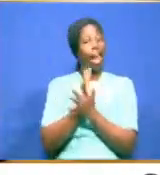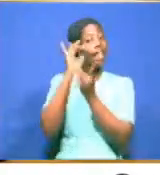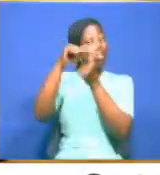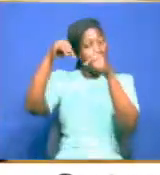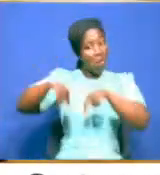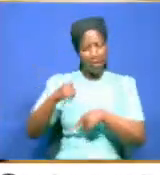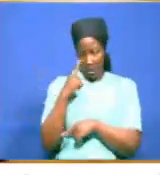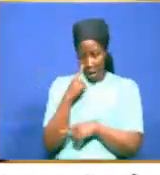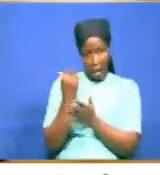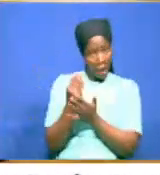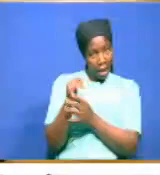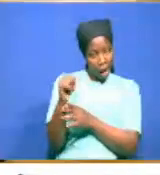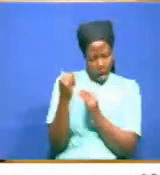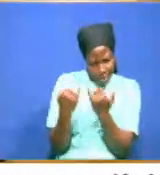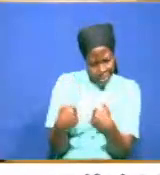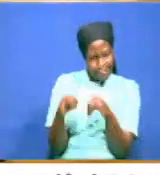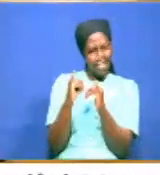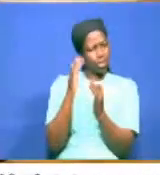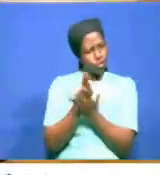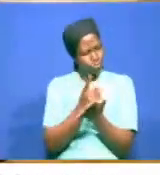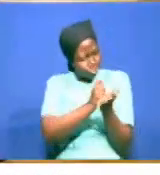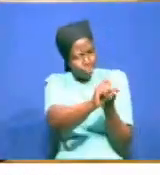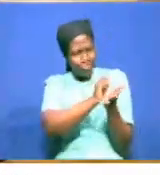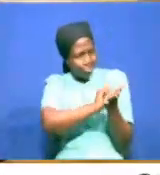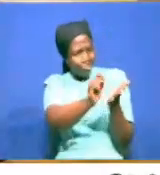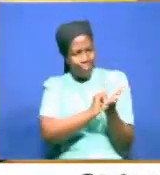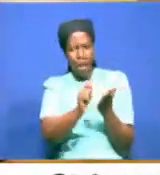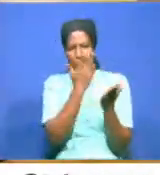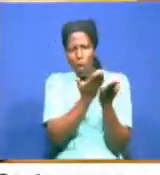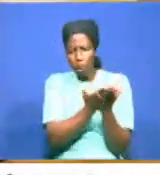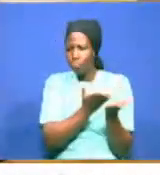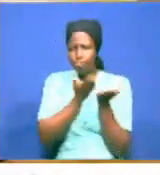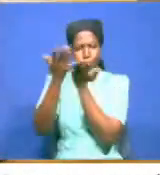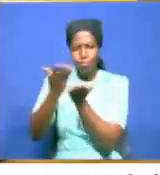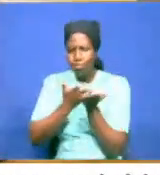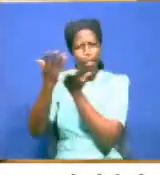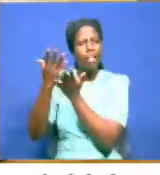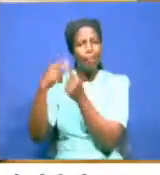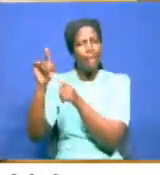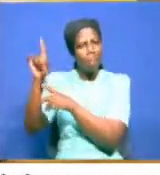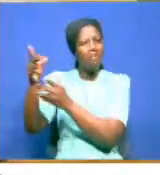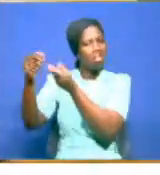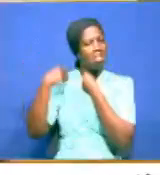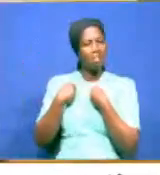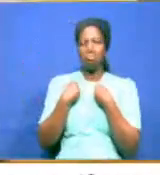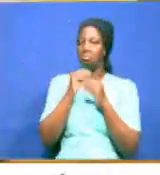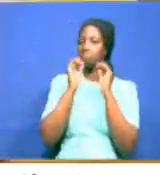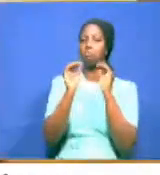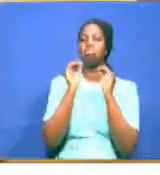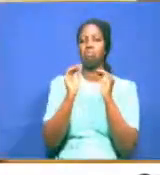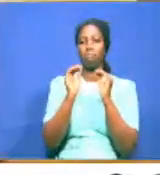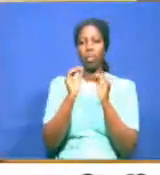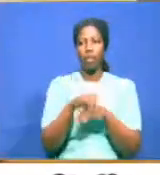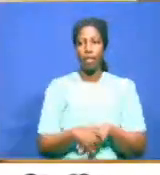I've tried to write proposal, not tried, I've written. He has not responded. Instead, what you get is negative. So I want to say that